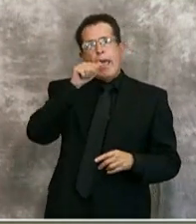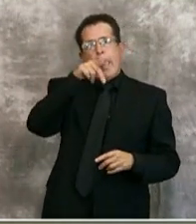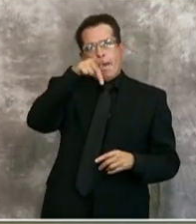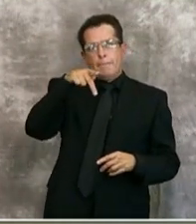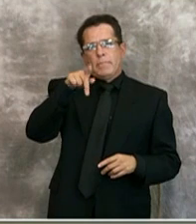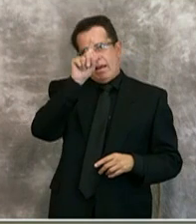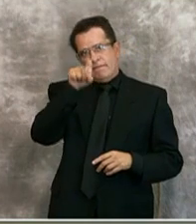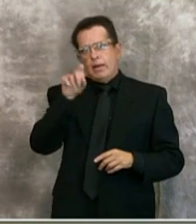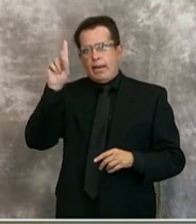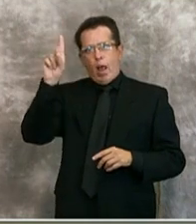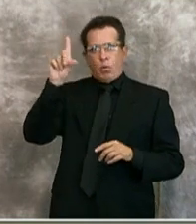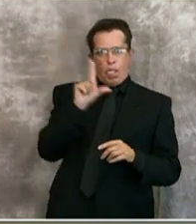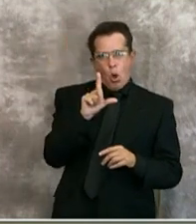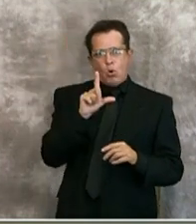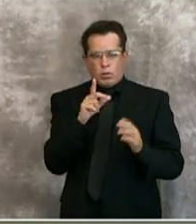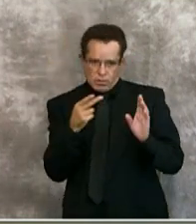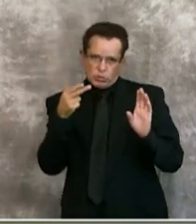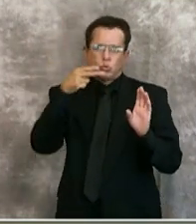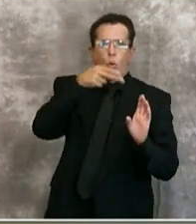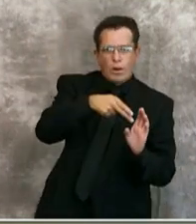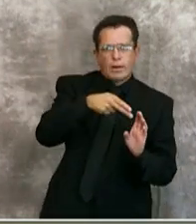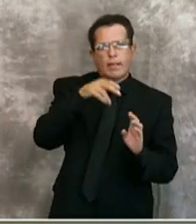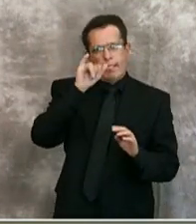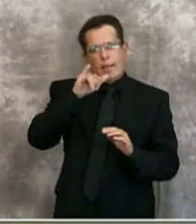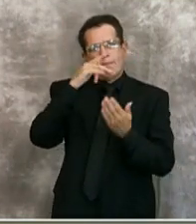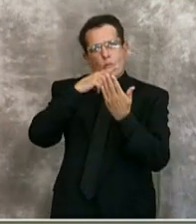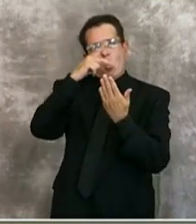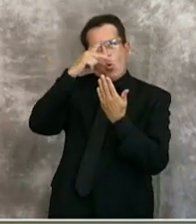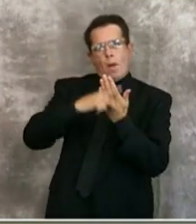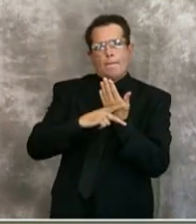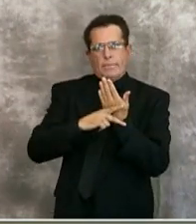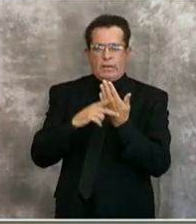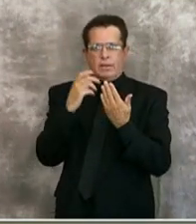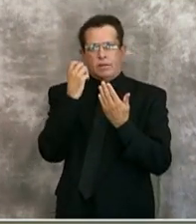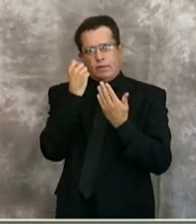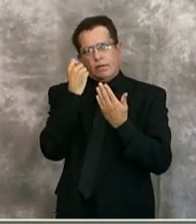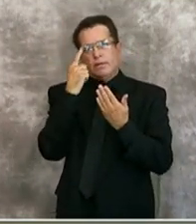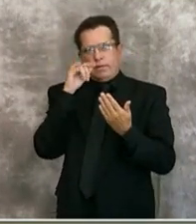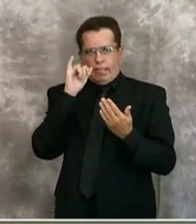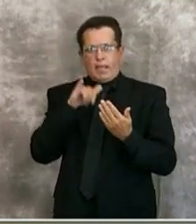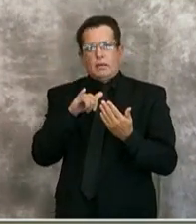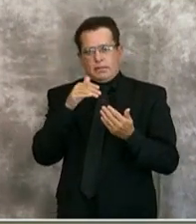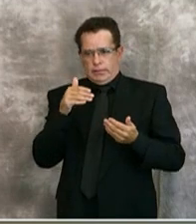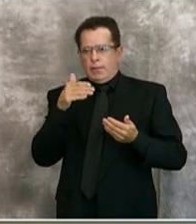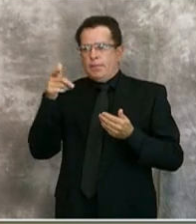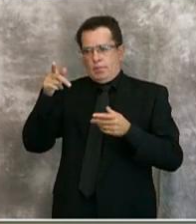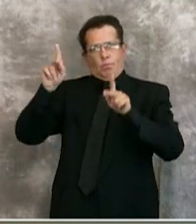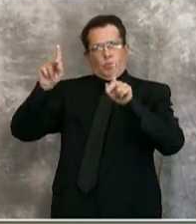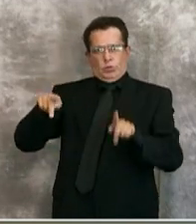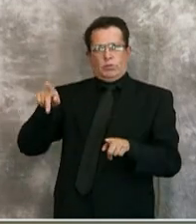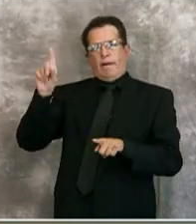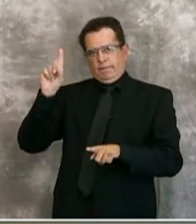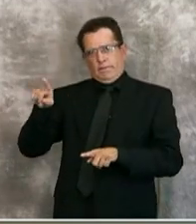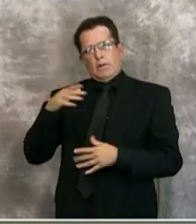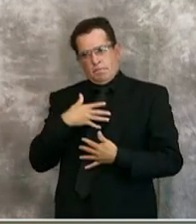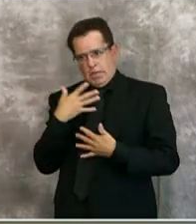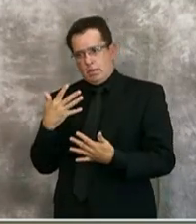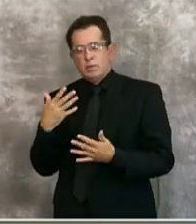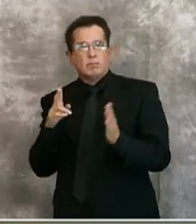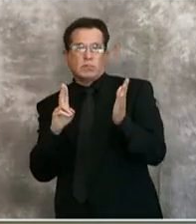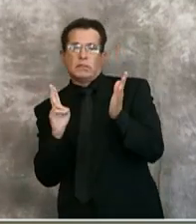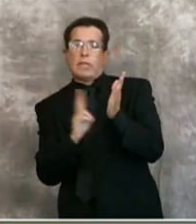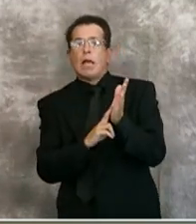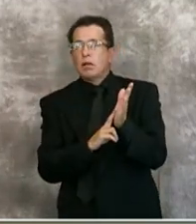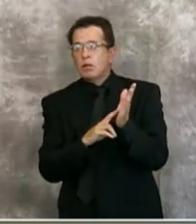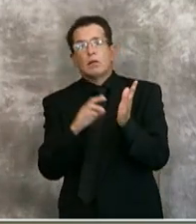download a new app and opt into the program. So there would be a clear step that individuals would take if they wanted to participate. If they